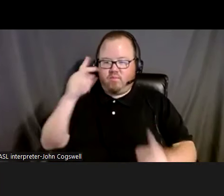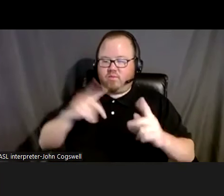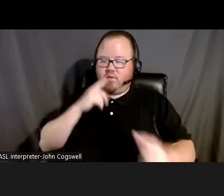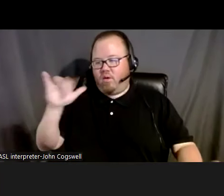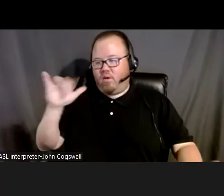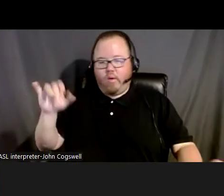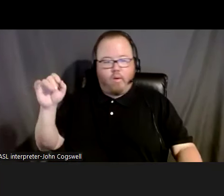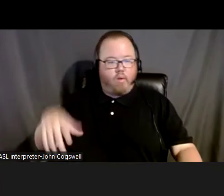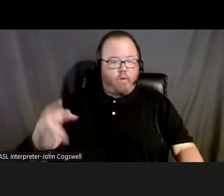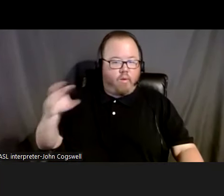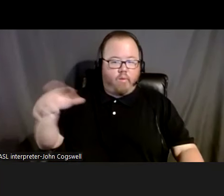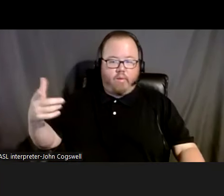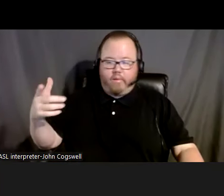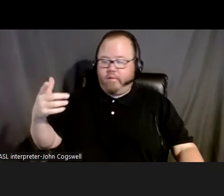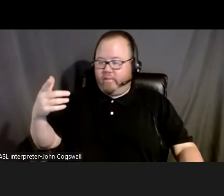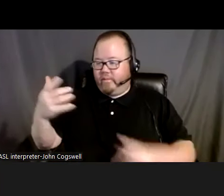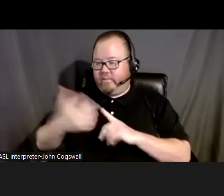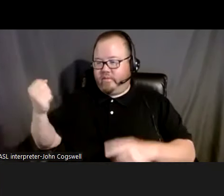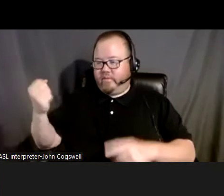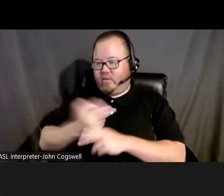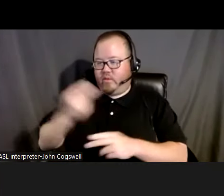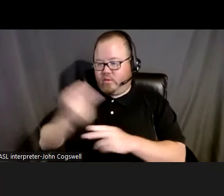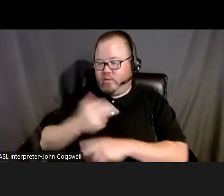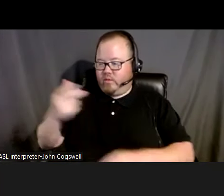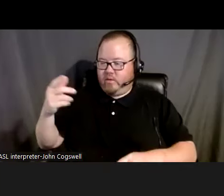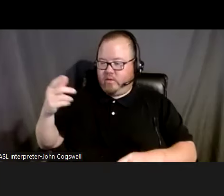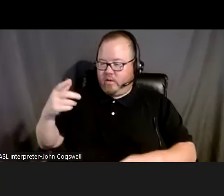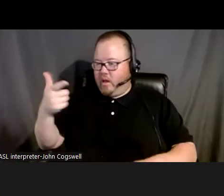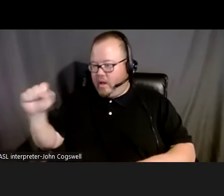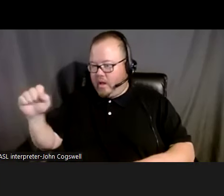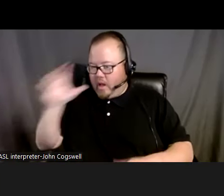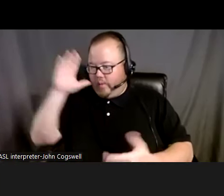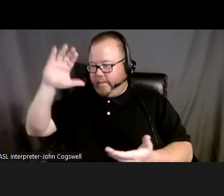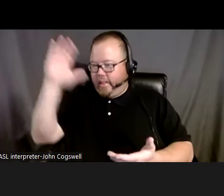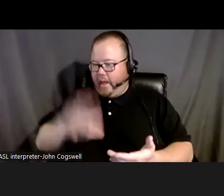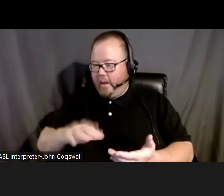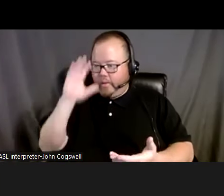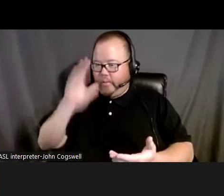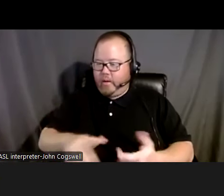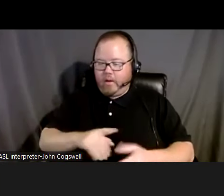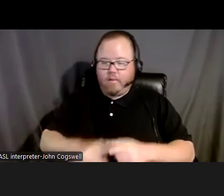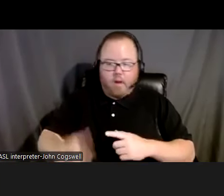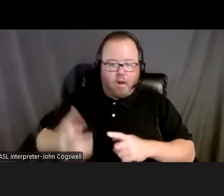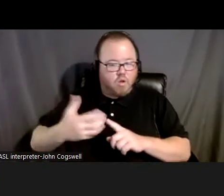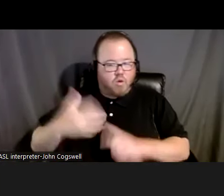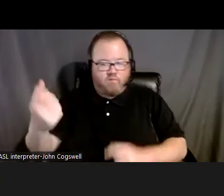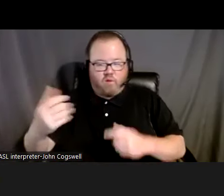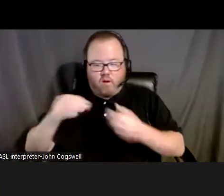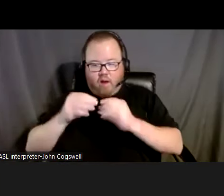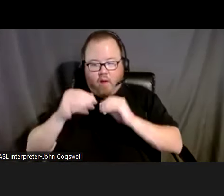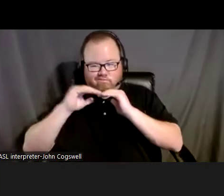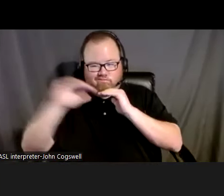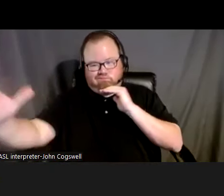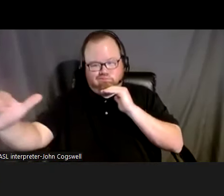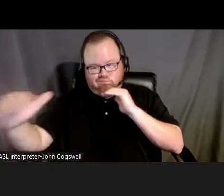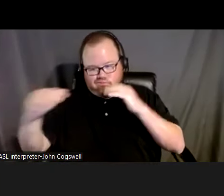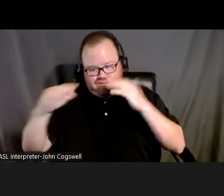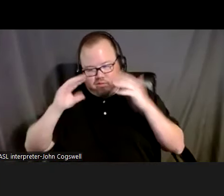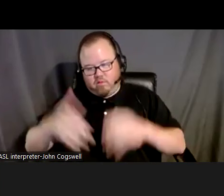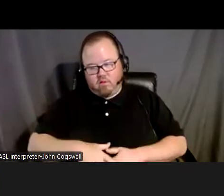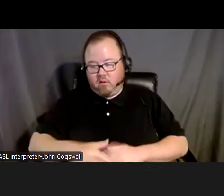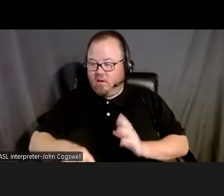well, yeah, obviously suicides using that mechanism will go down, but suicides overall are just going to stay the same. And what they found